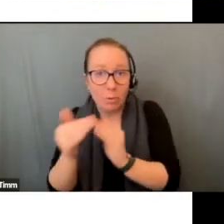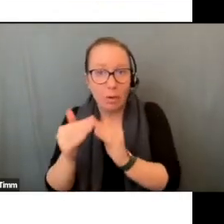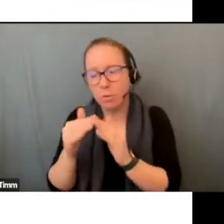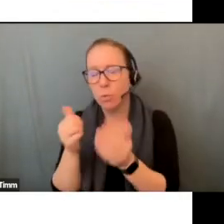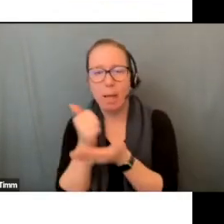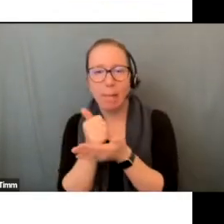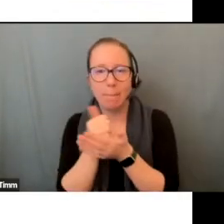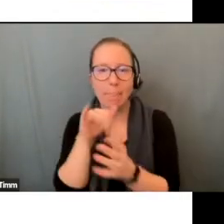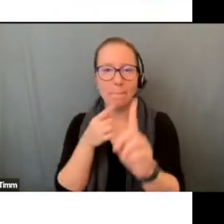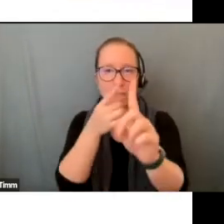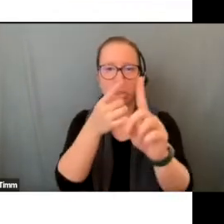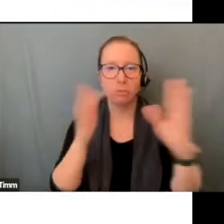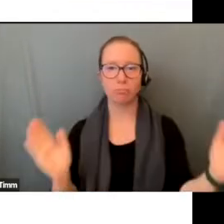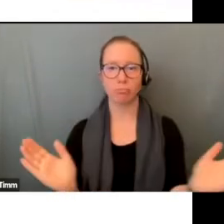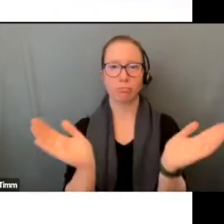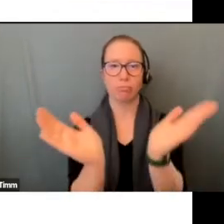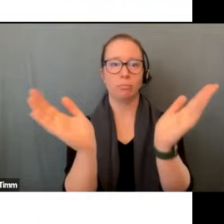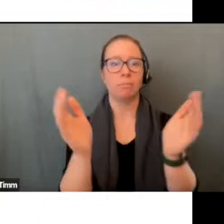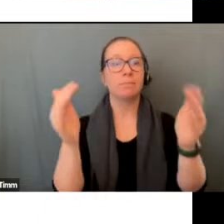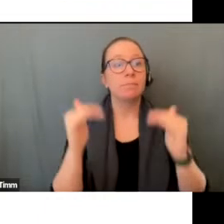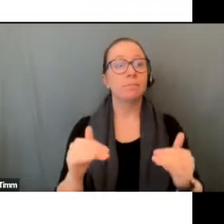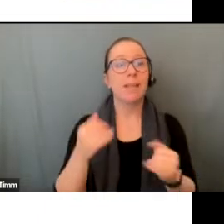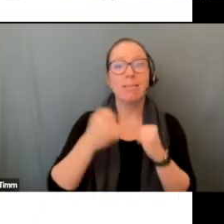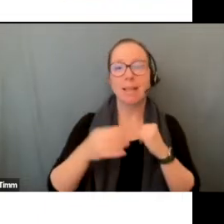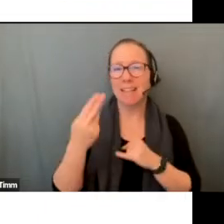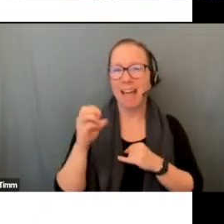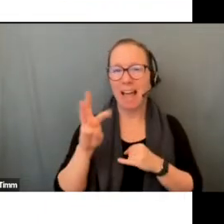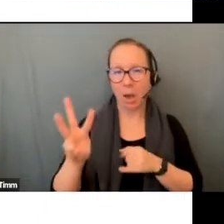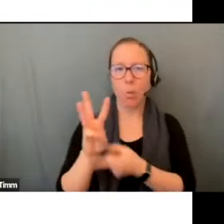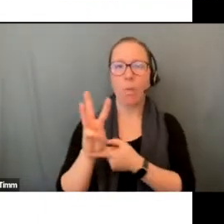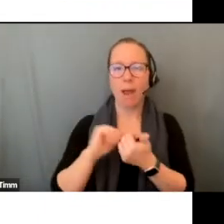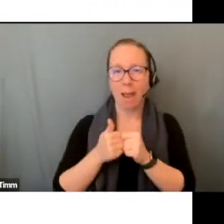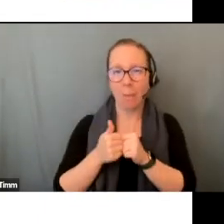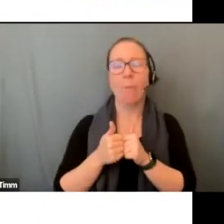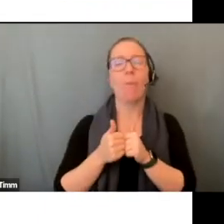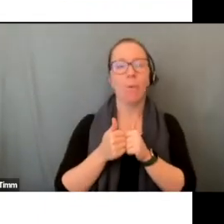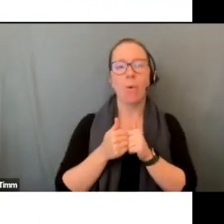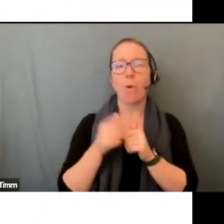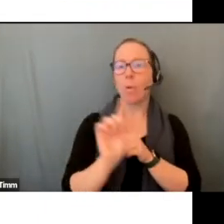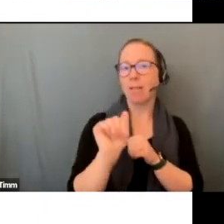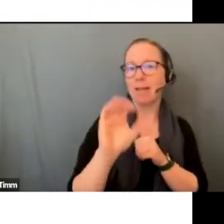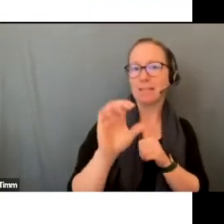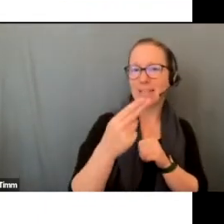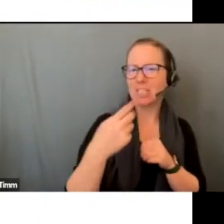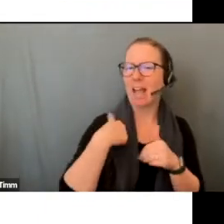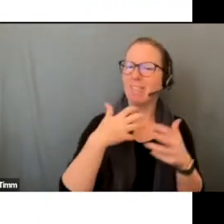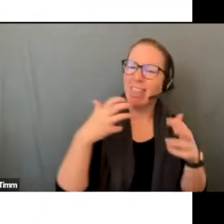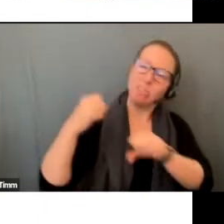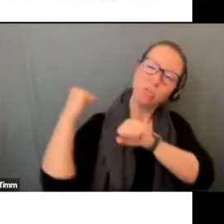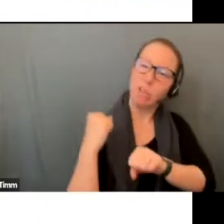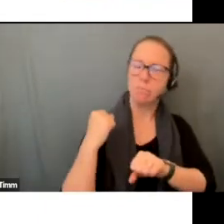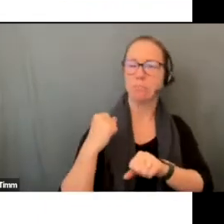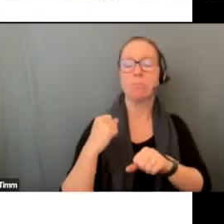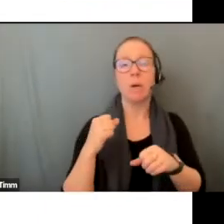mission. And then there's the how, and this is really where the ACH model has a lot of strength. We can